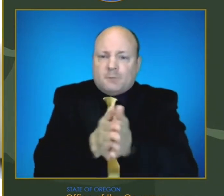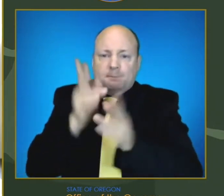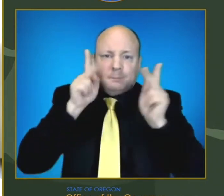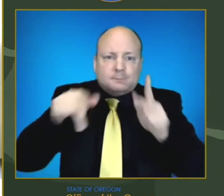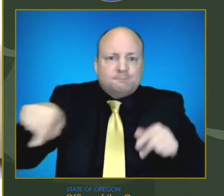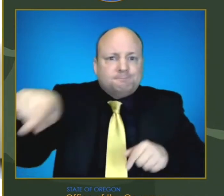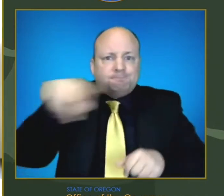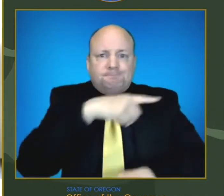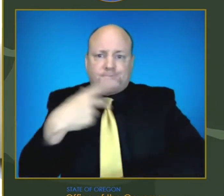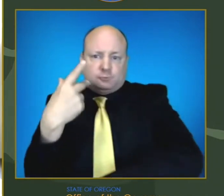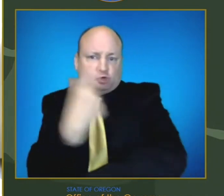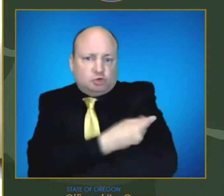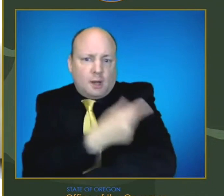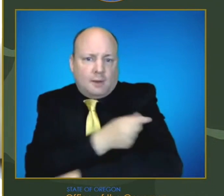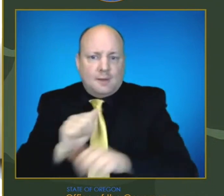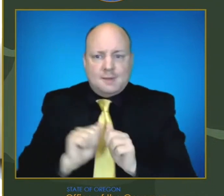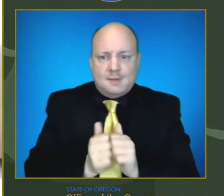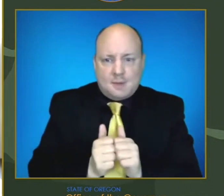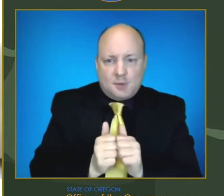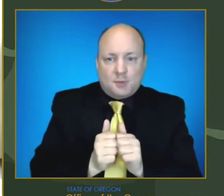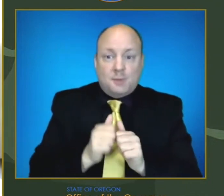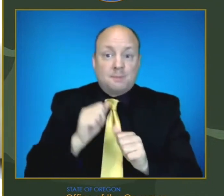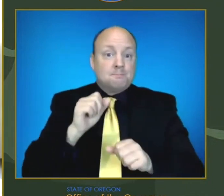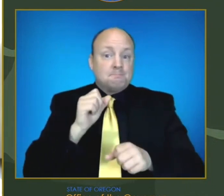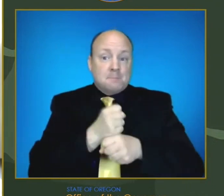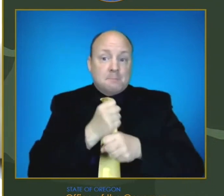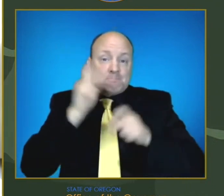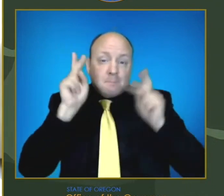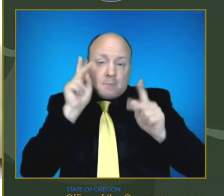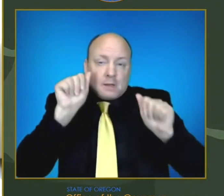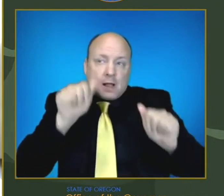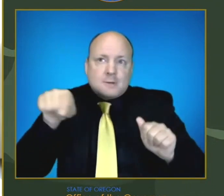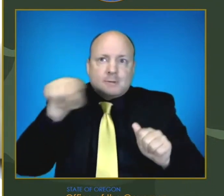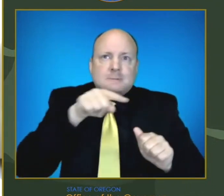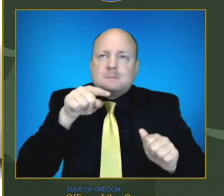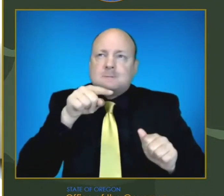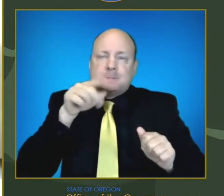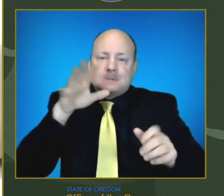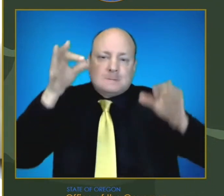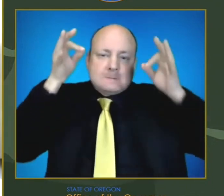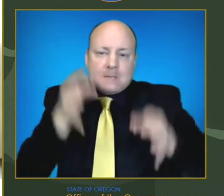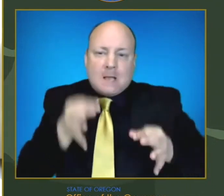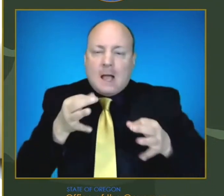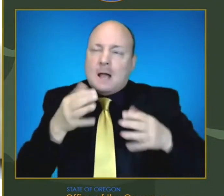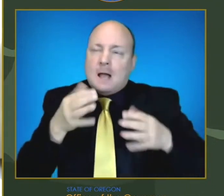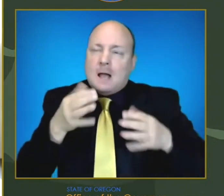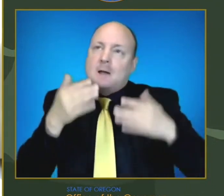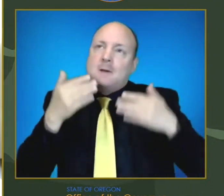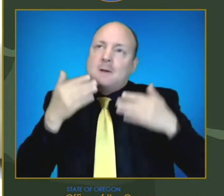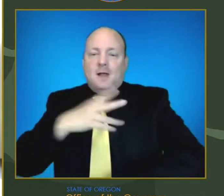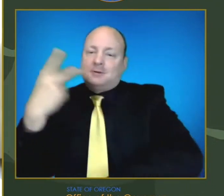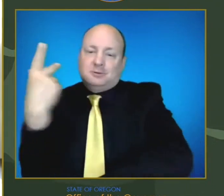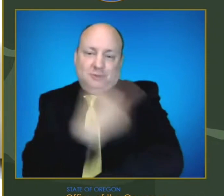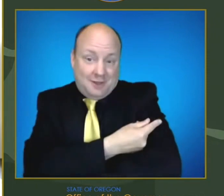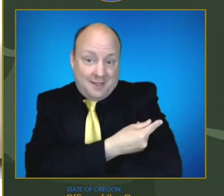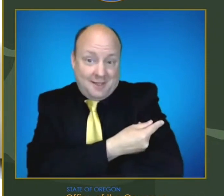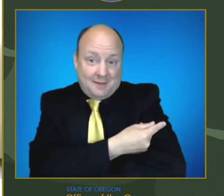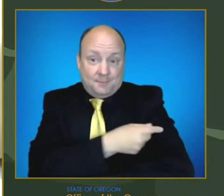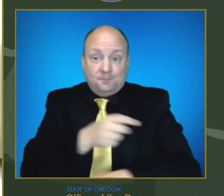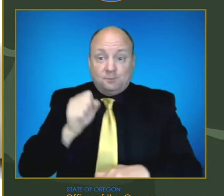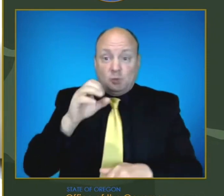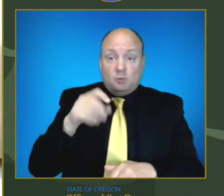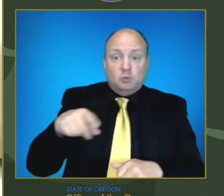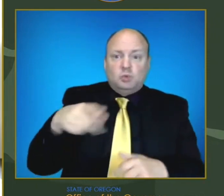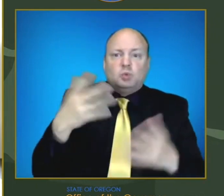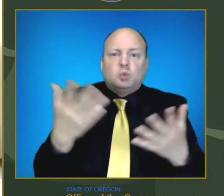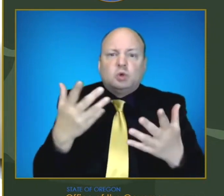complex, important decisions. That's what I work on, helping them do what's important for them and for society.